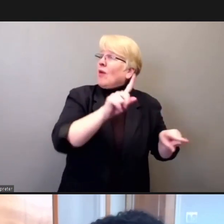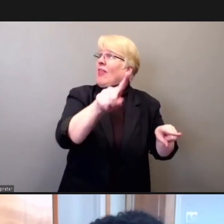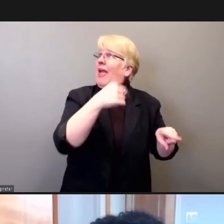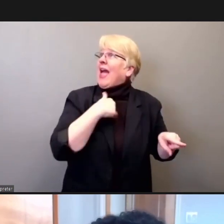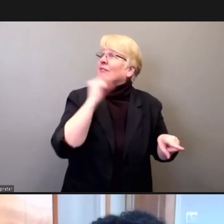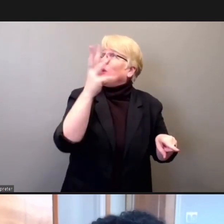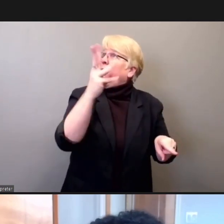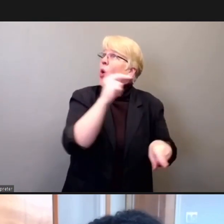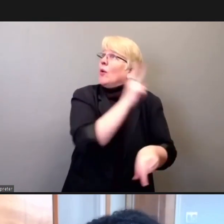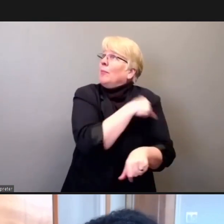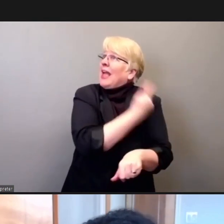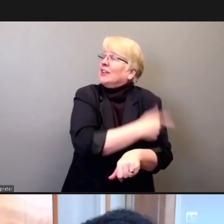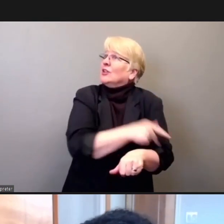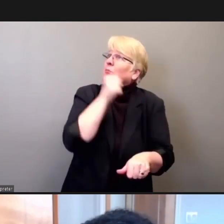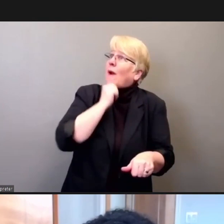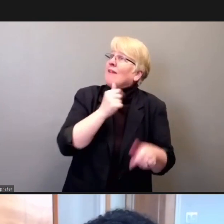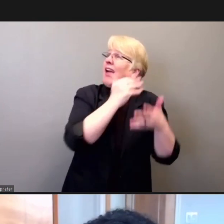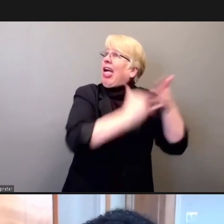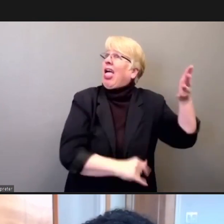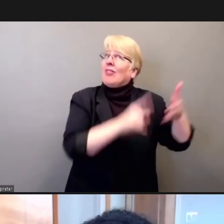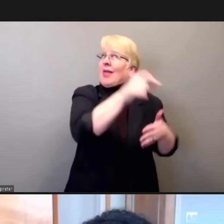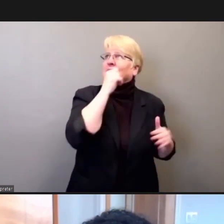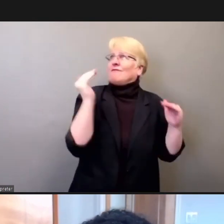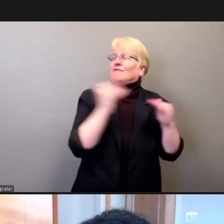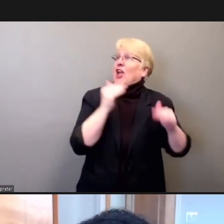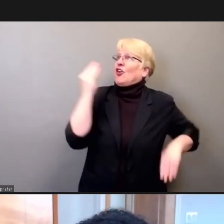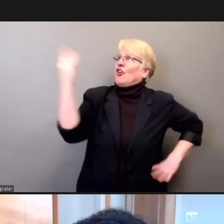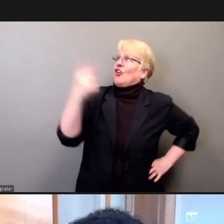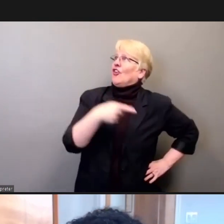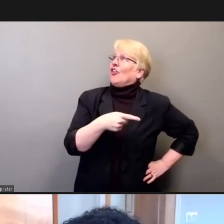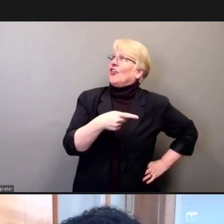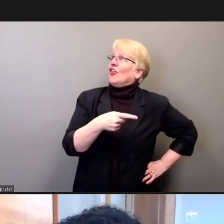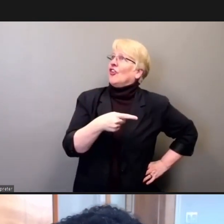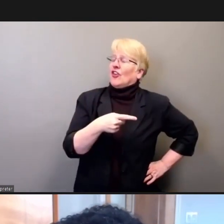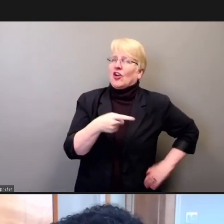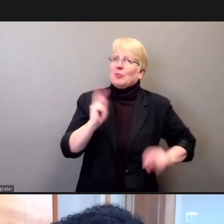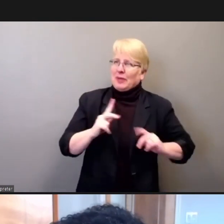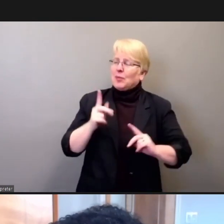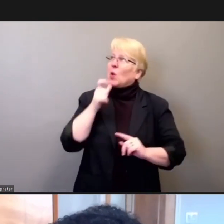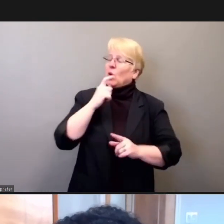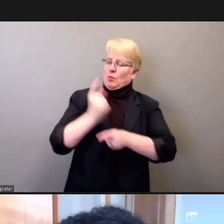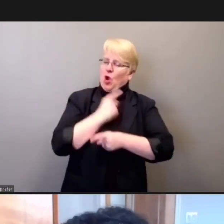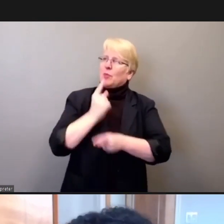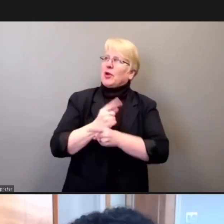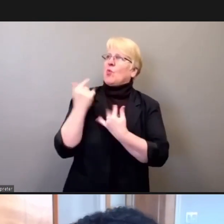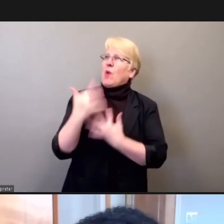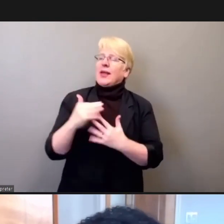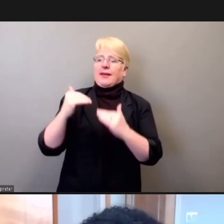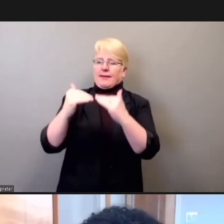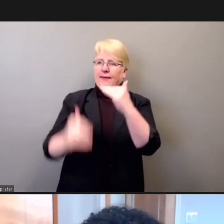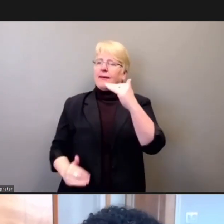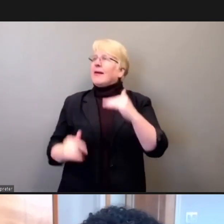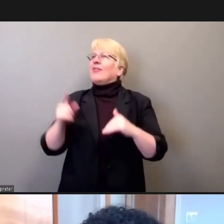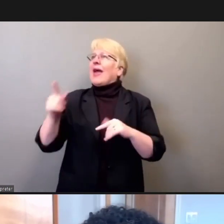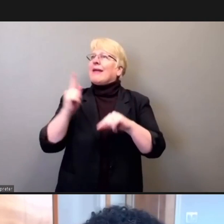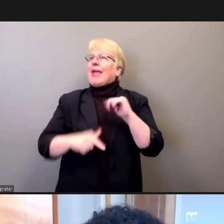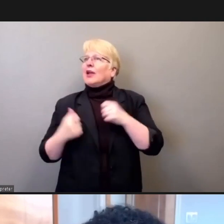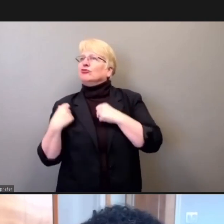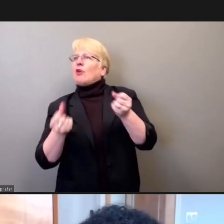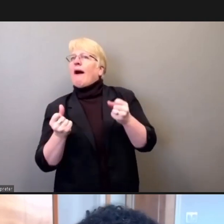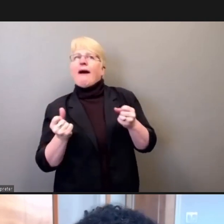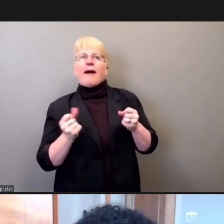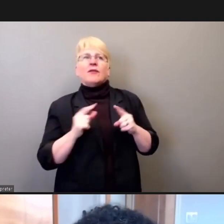own systems, is not fair to the number of people who are waiting or who can't drive across the border or drive to a